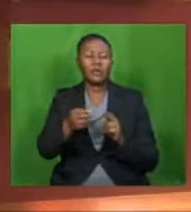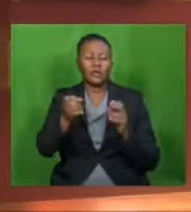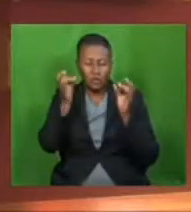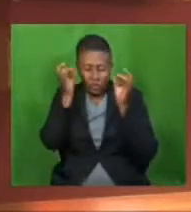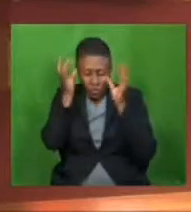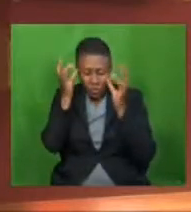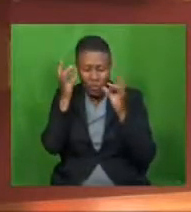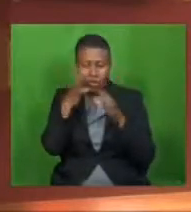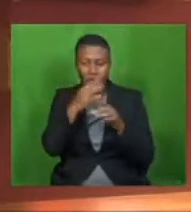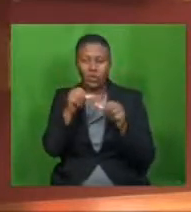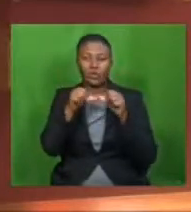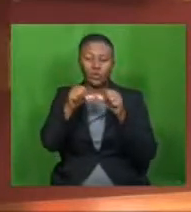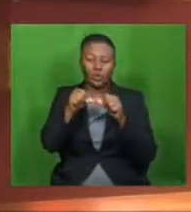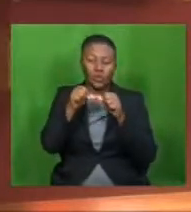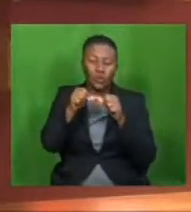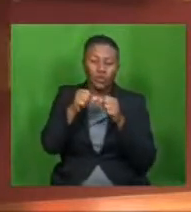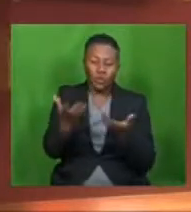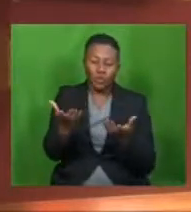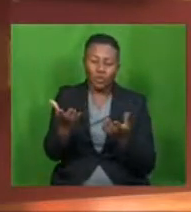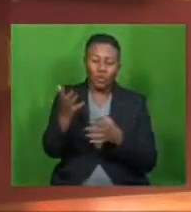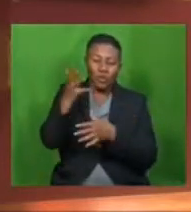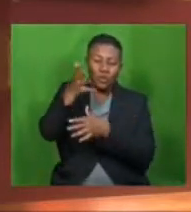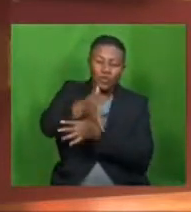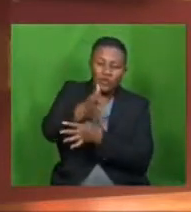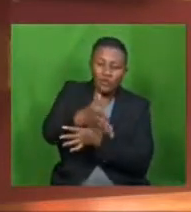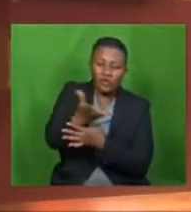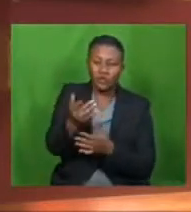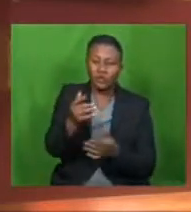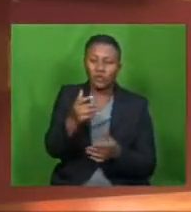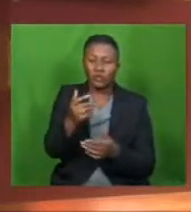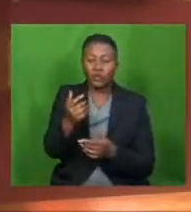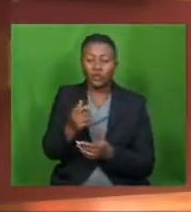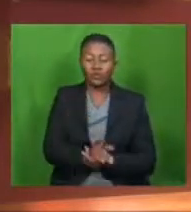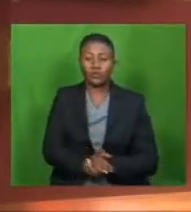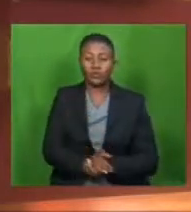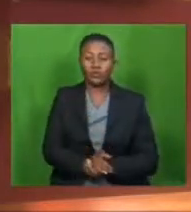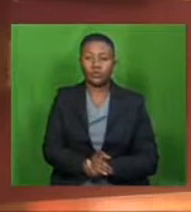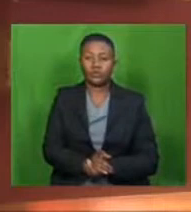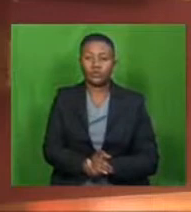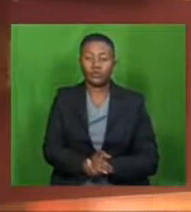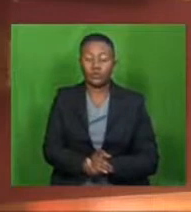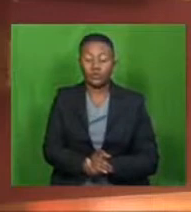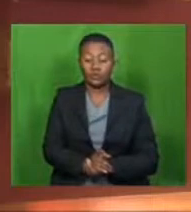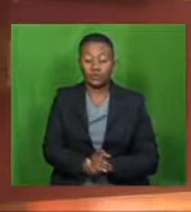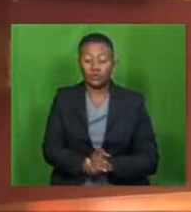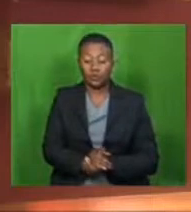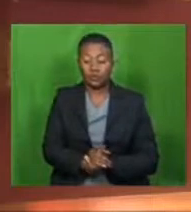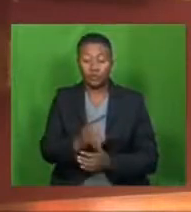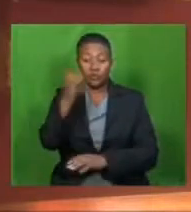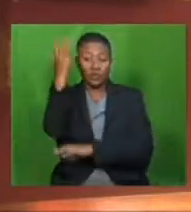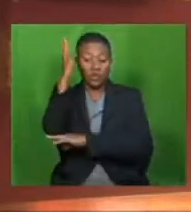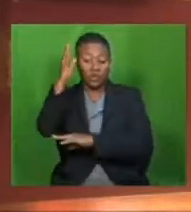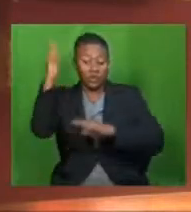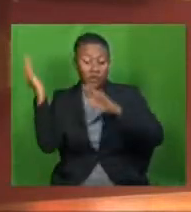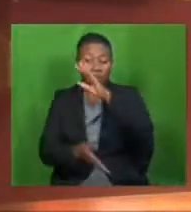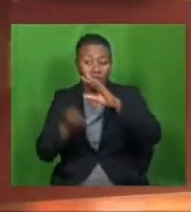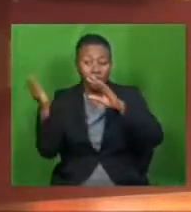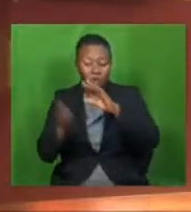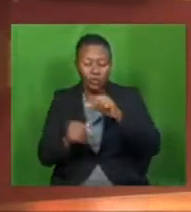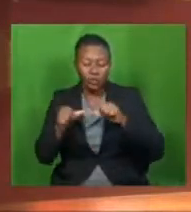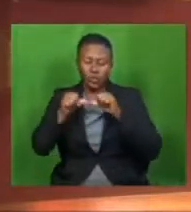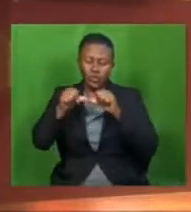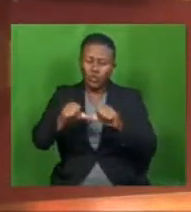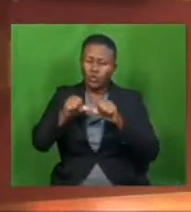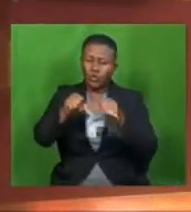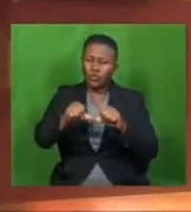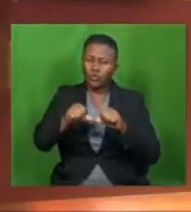need to continue the vigorous interventions to reverse this trend of depletion. Deforestation and forest degradation continue to